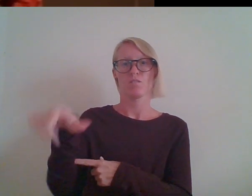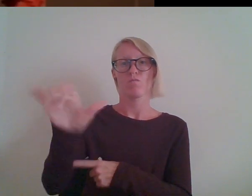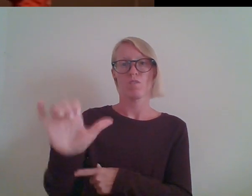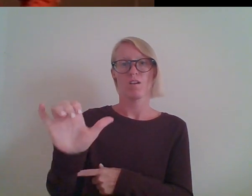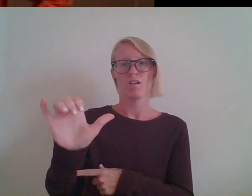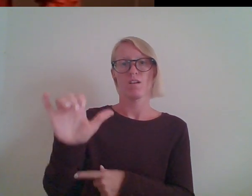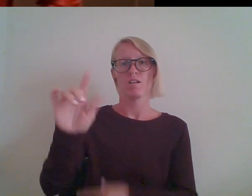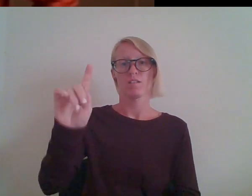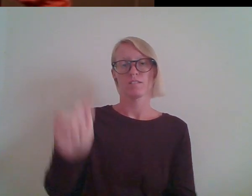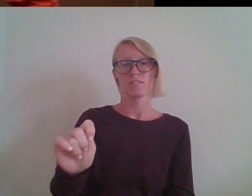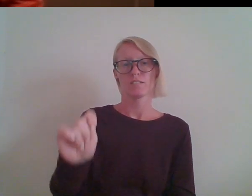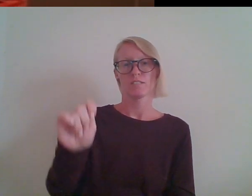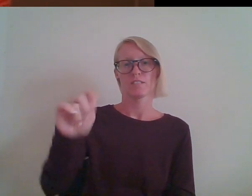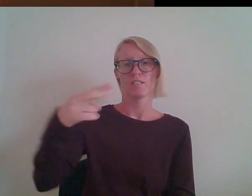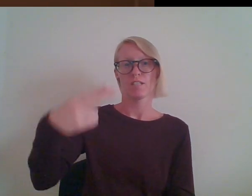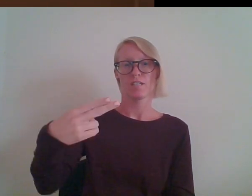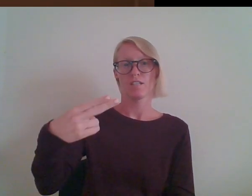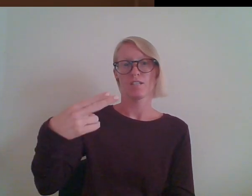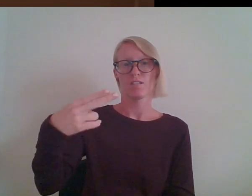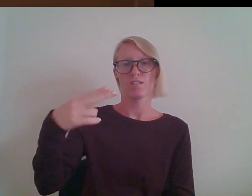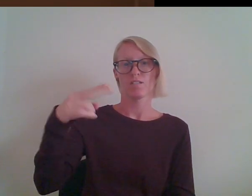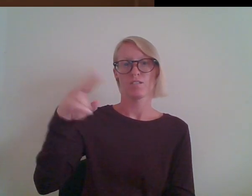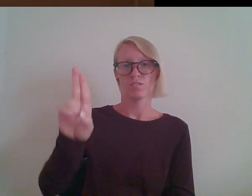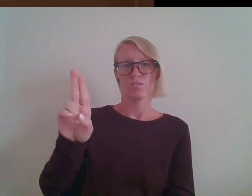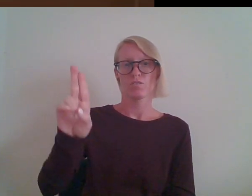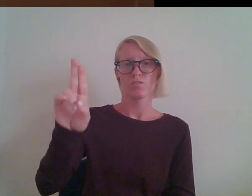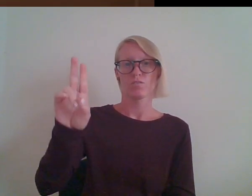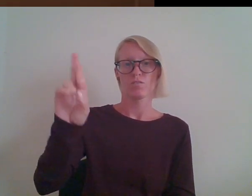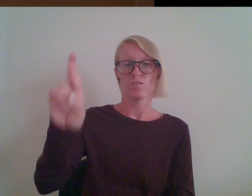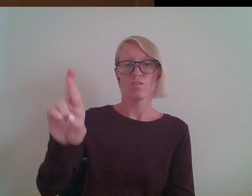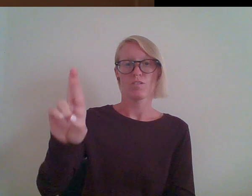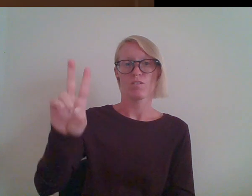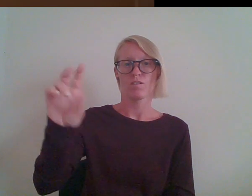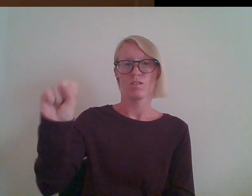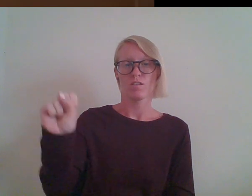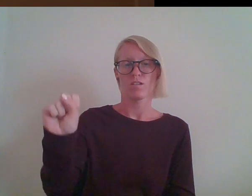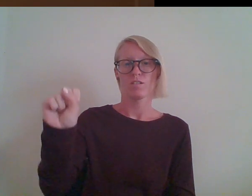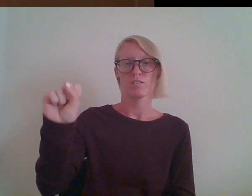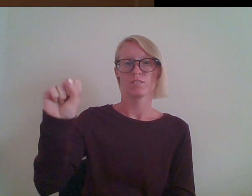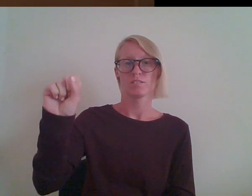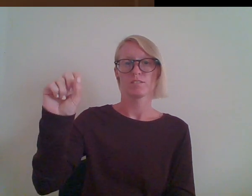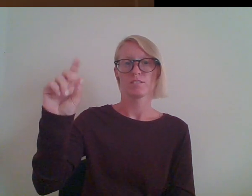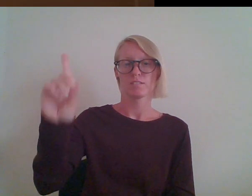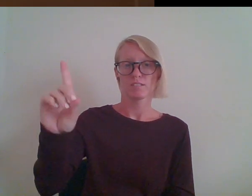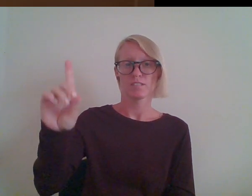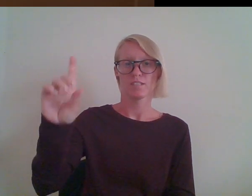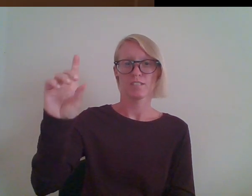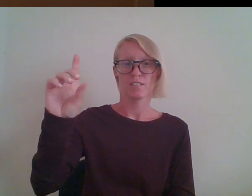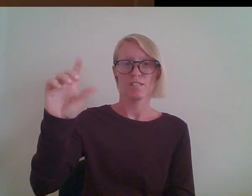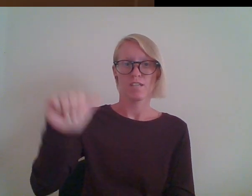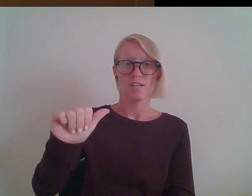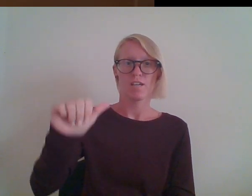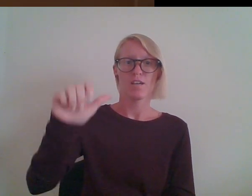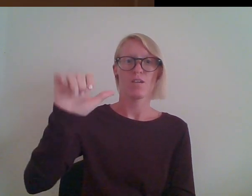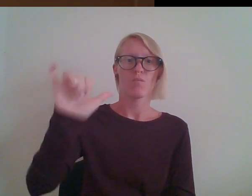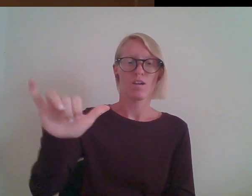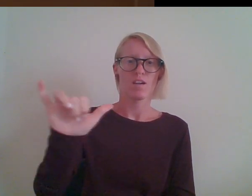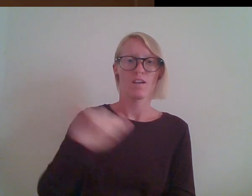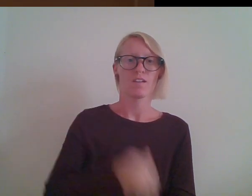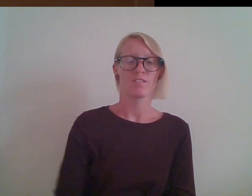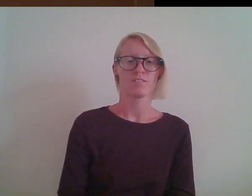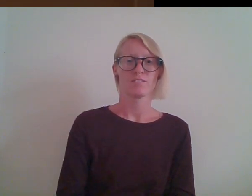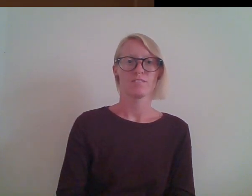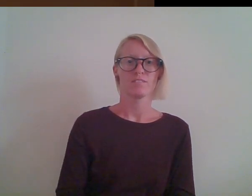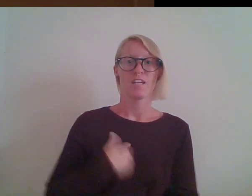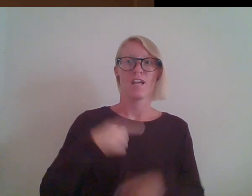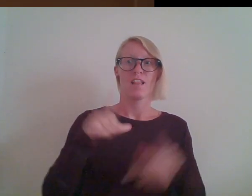Y, T, H, U, R, S, D, A, Y. The letters